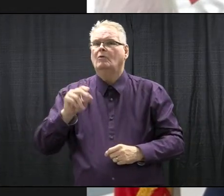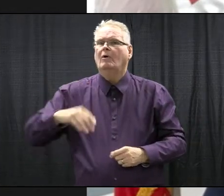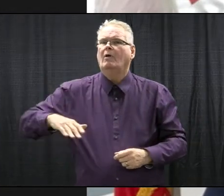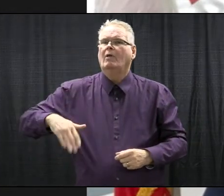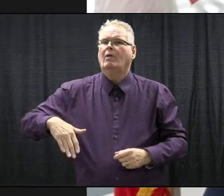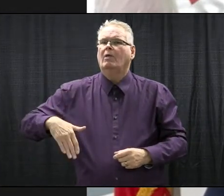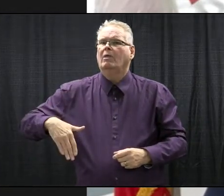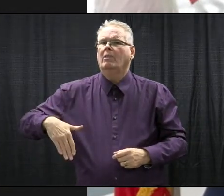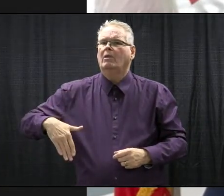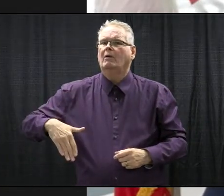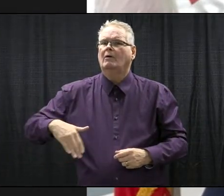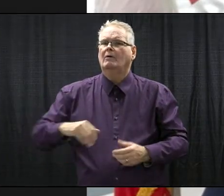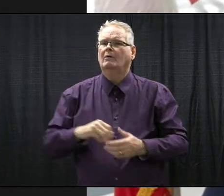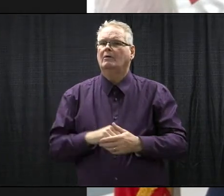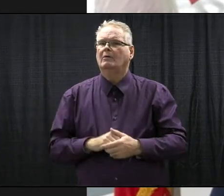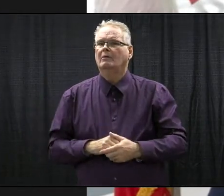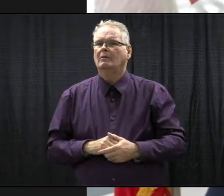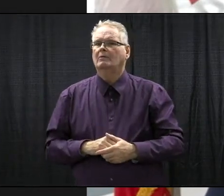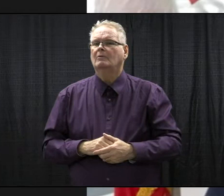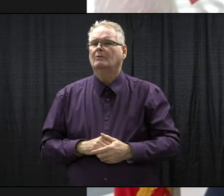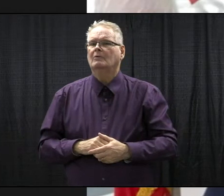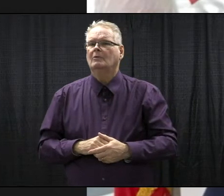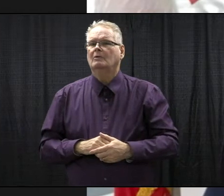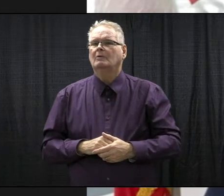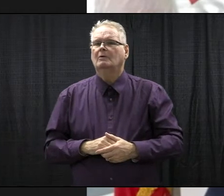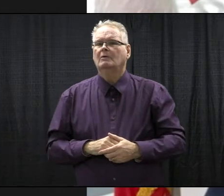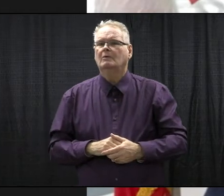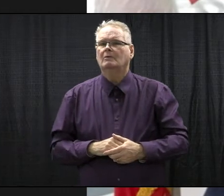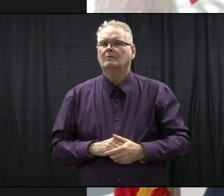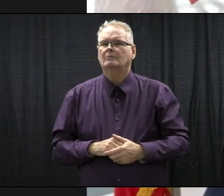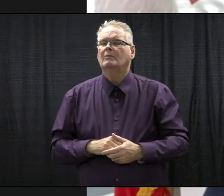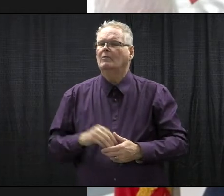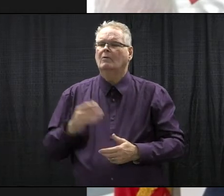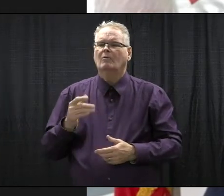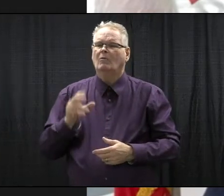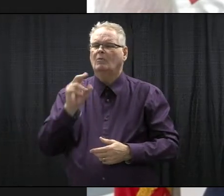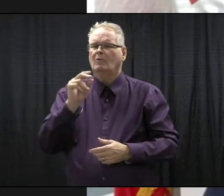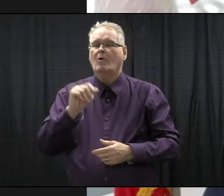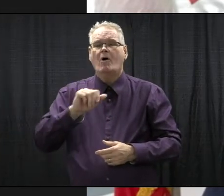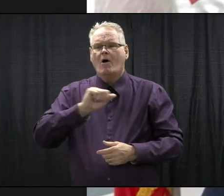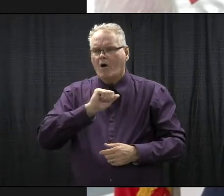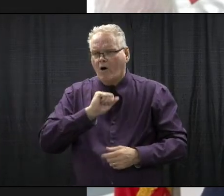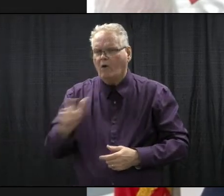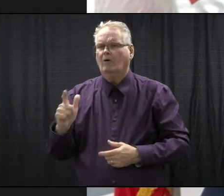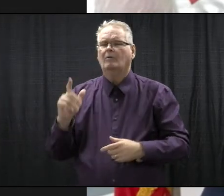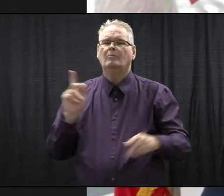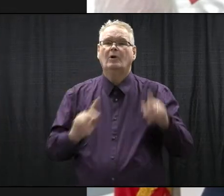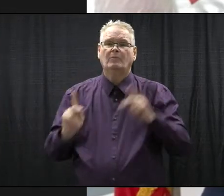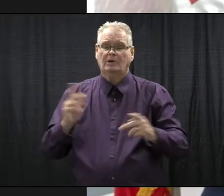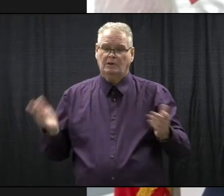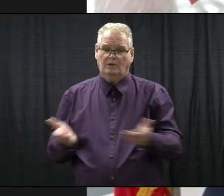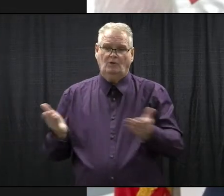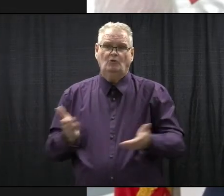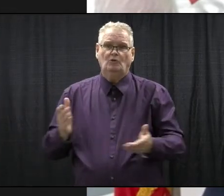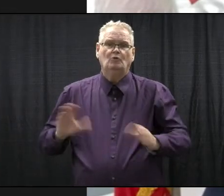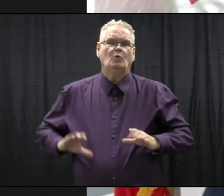get vaccinated, and certainly that's not something that we're looking at this particular moment in time. Thank you.